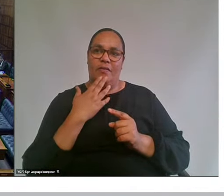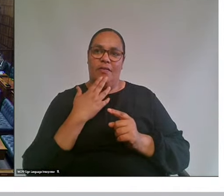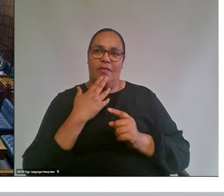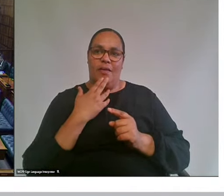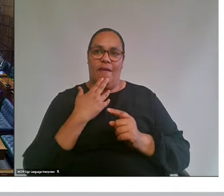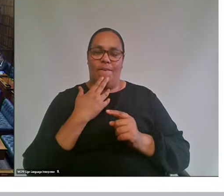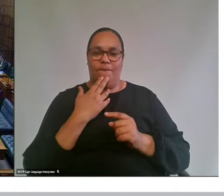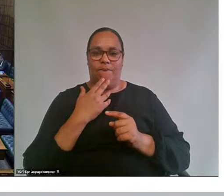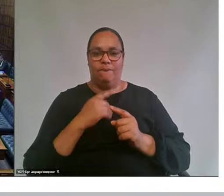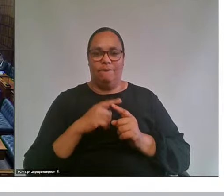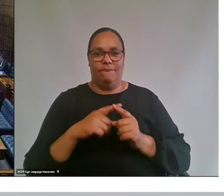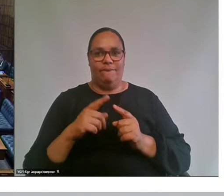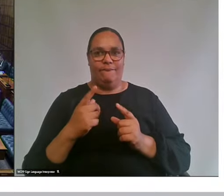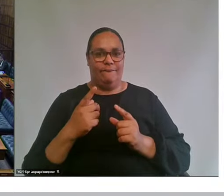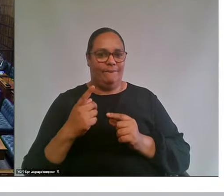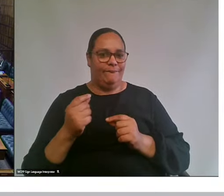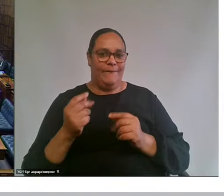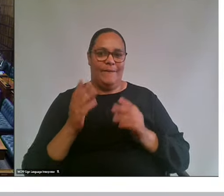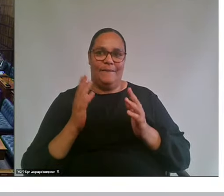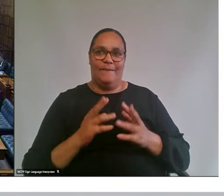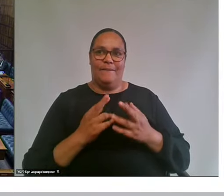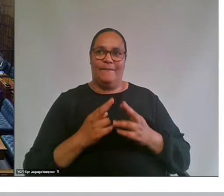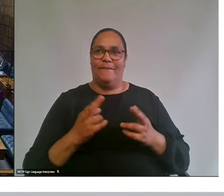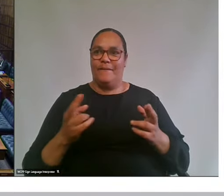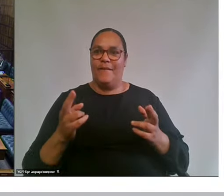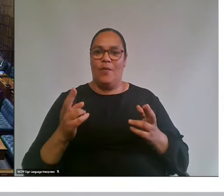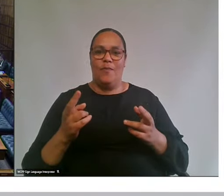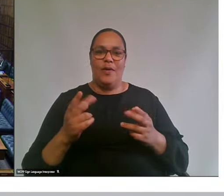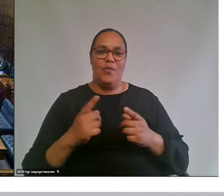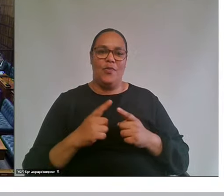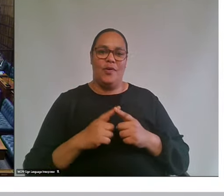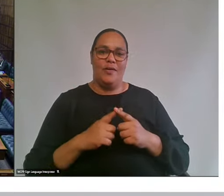2 or it's human resource it's